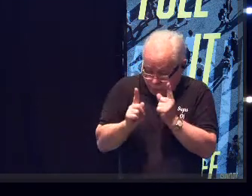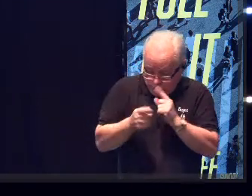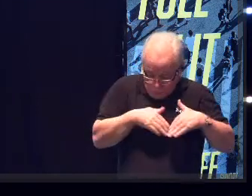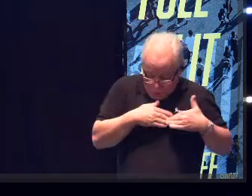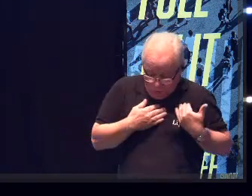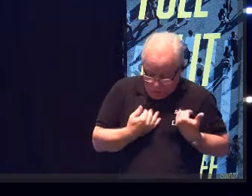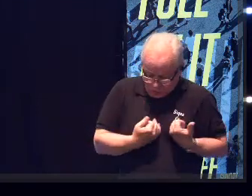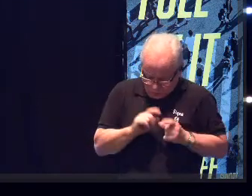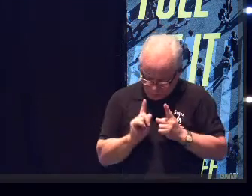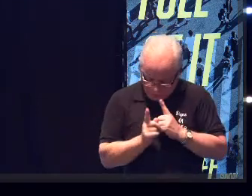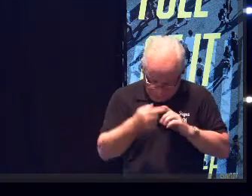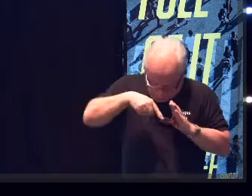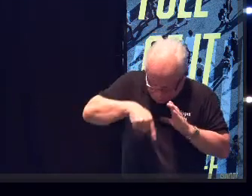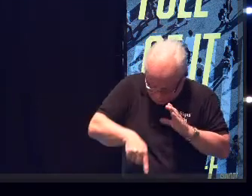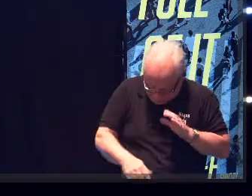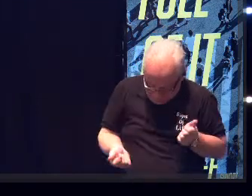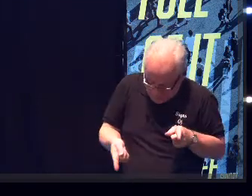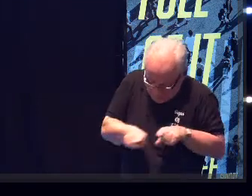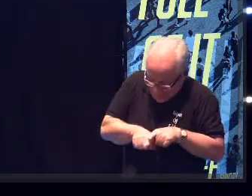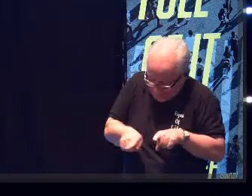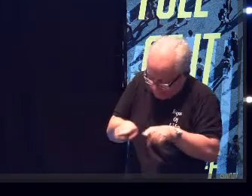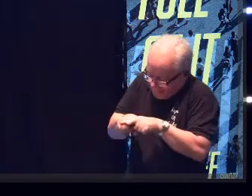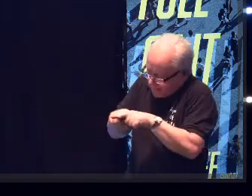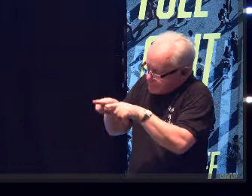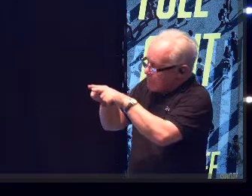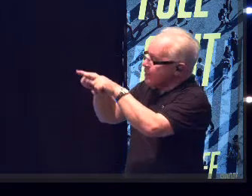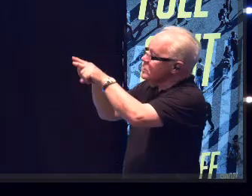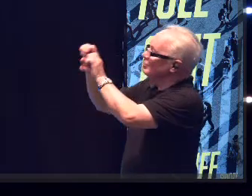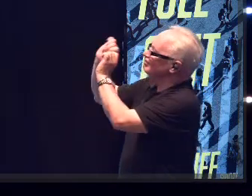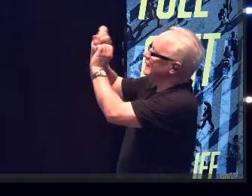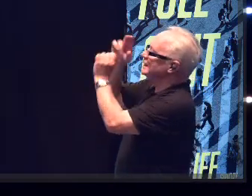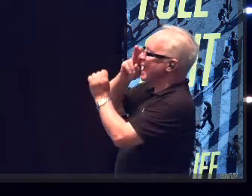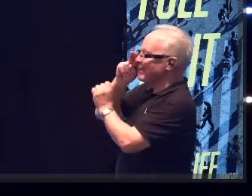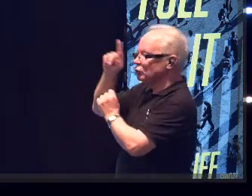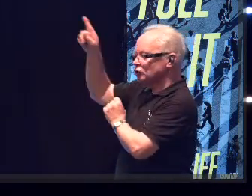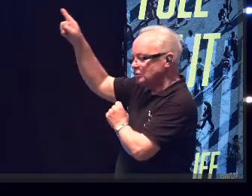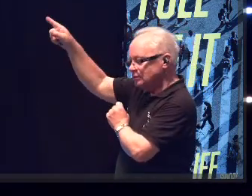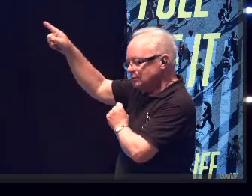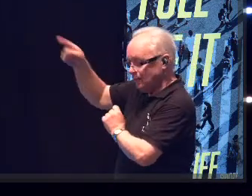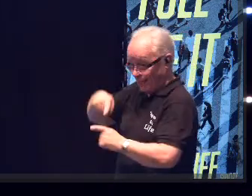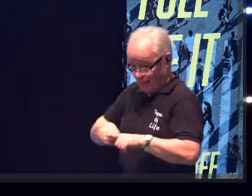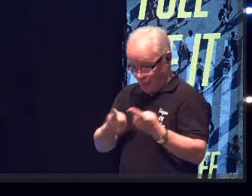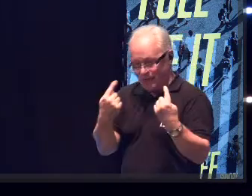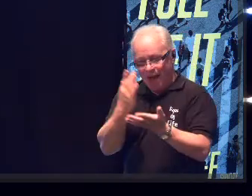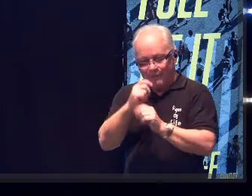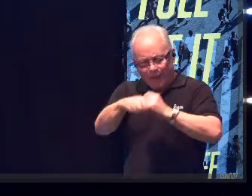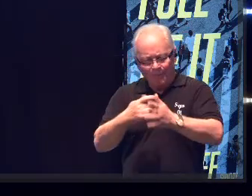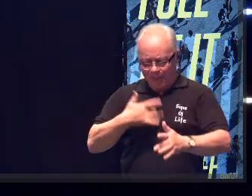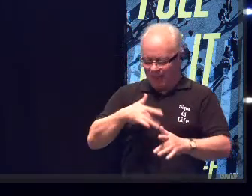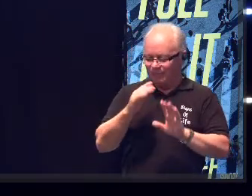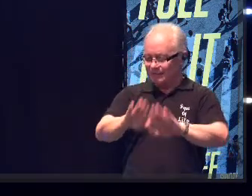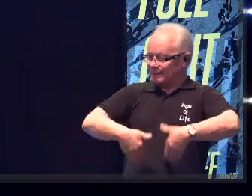daily conforming to His image, living sacrifices. You see, if we're going to reach